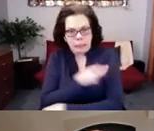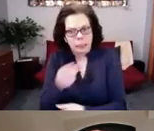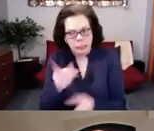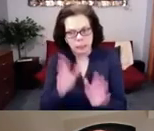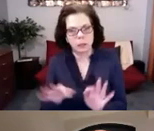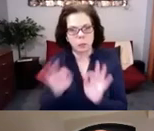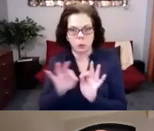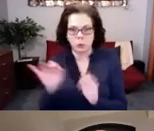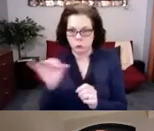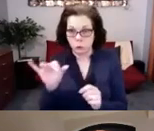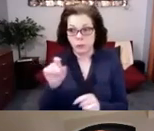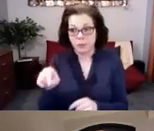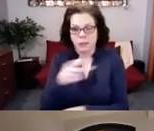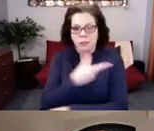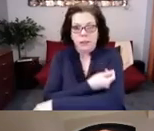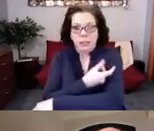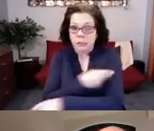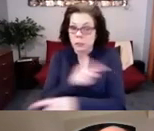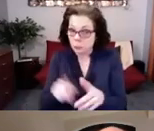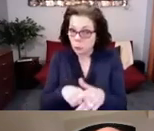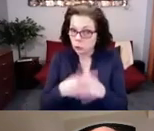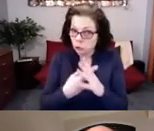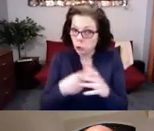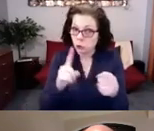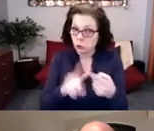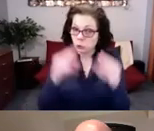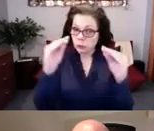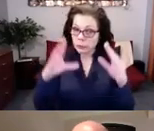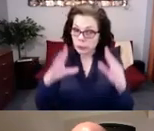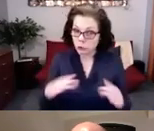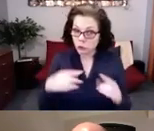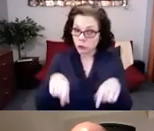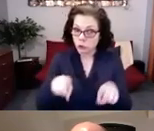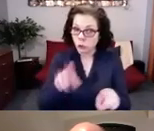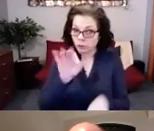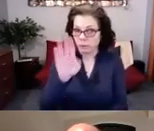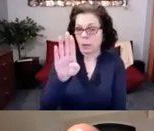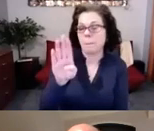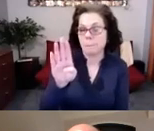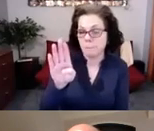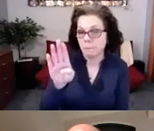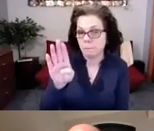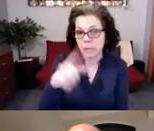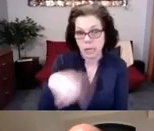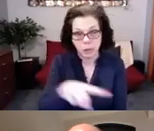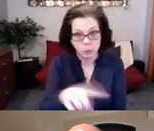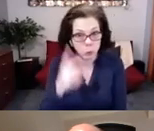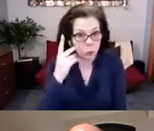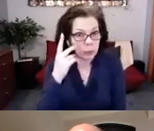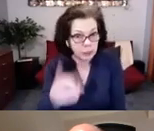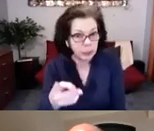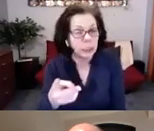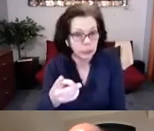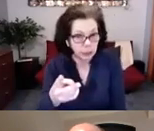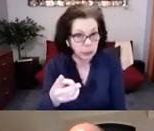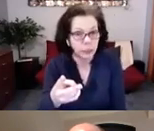state. That vaccine is supposed to start rolling out to educators in the month of February. And as you all have seen, as all of you have seen, and